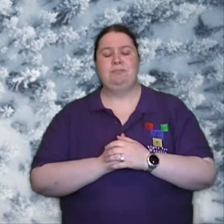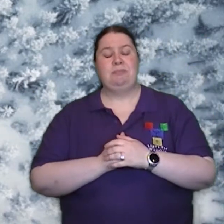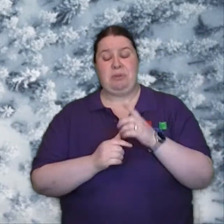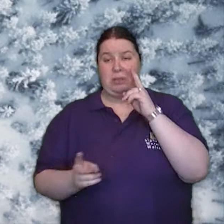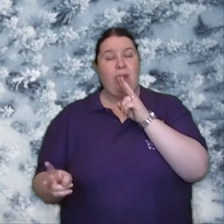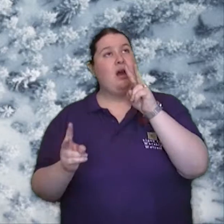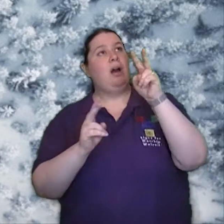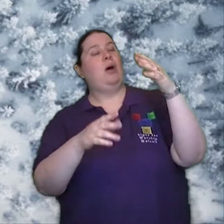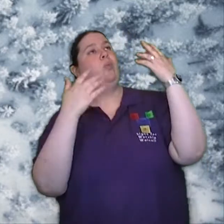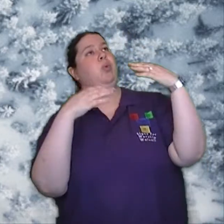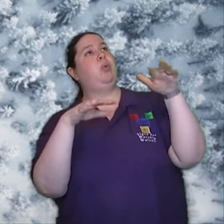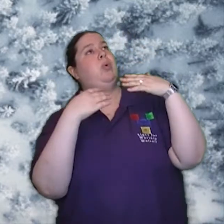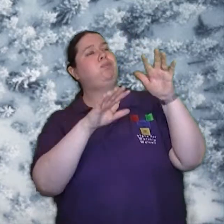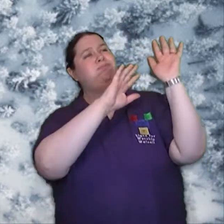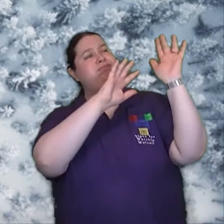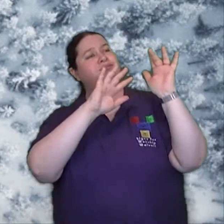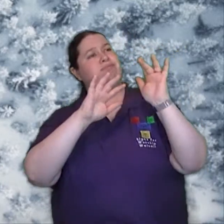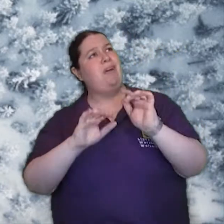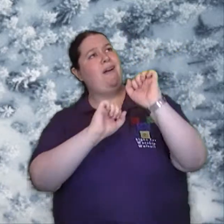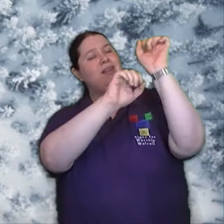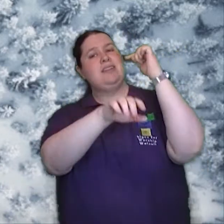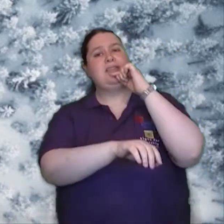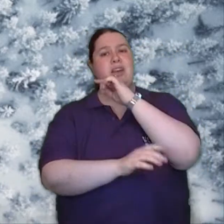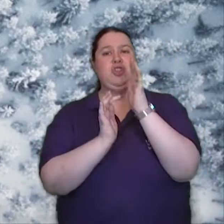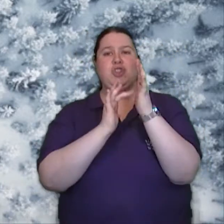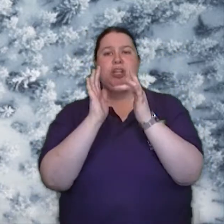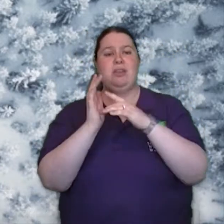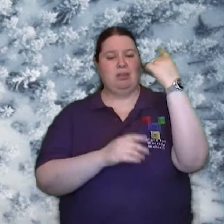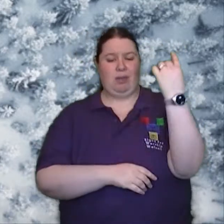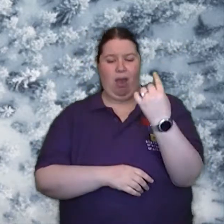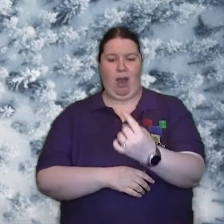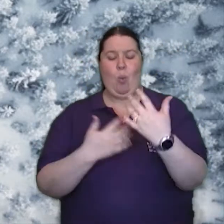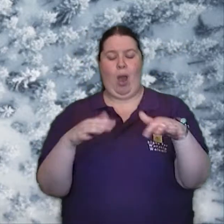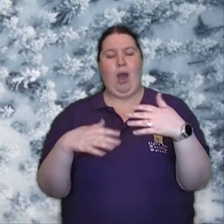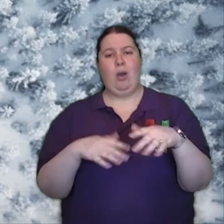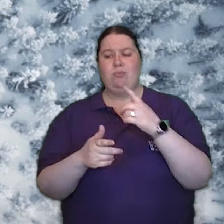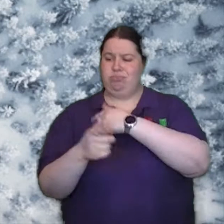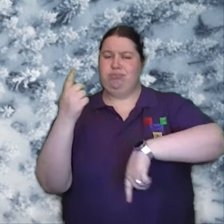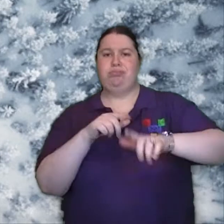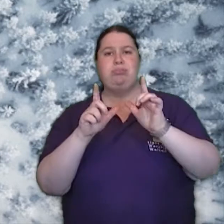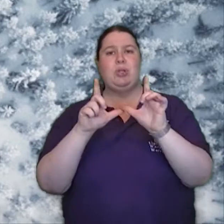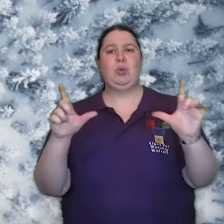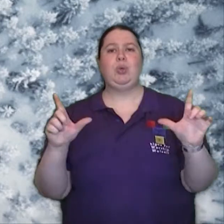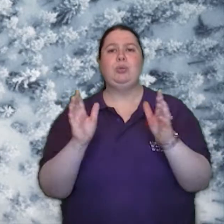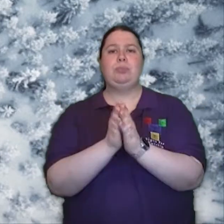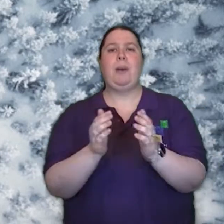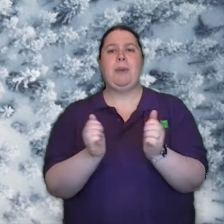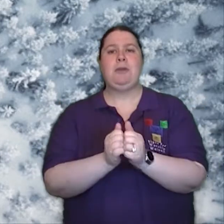sins, that we may behold the glory of his Son, the Word made flesh, Jesus Christ, our